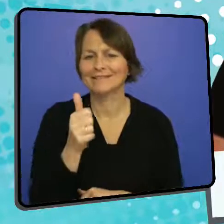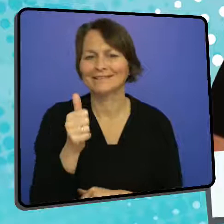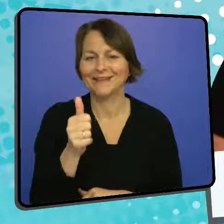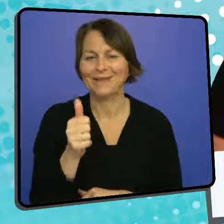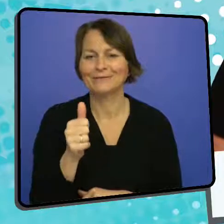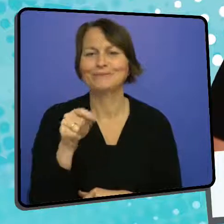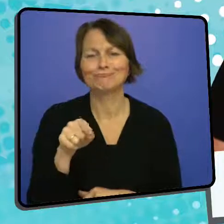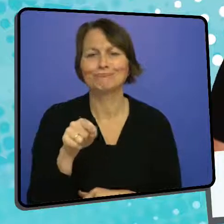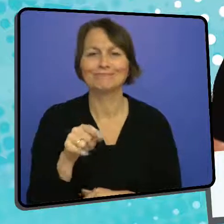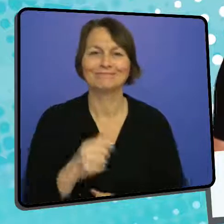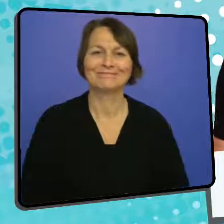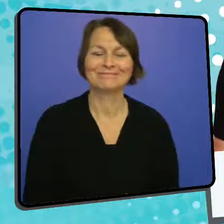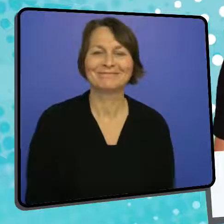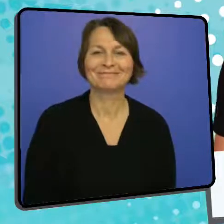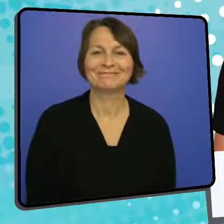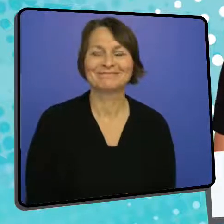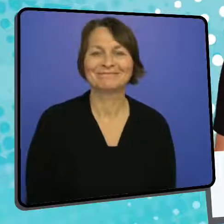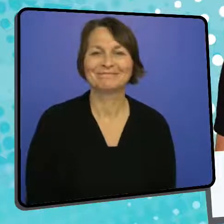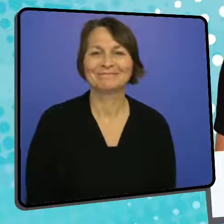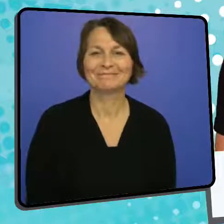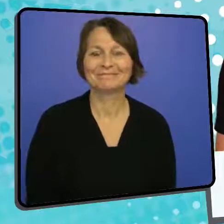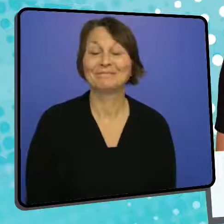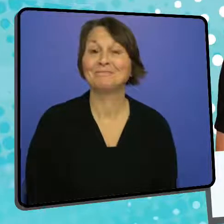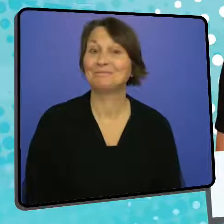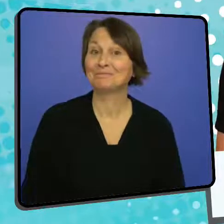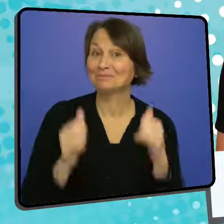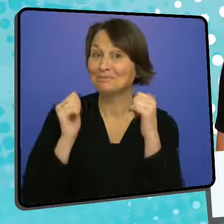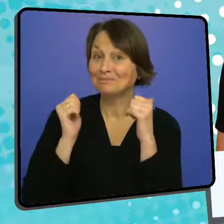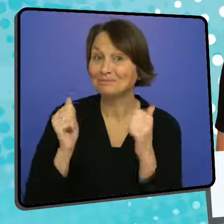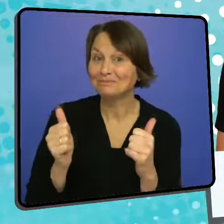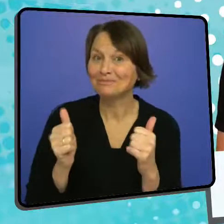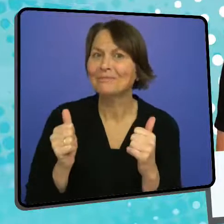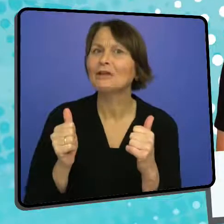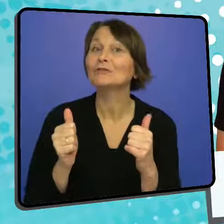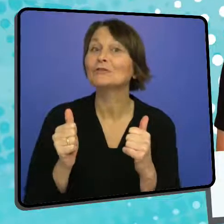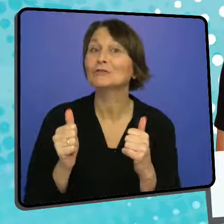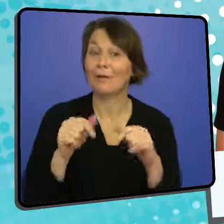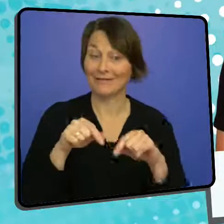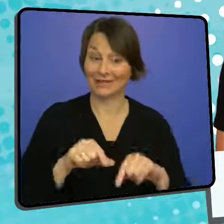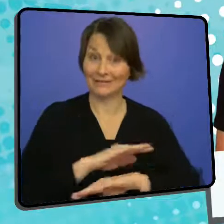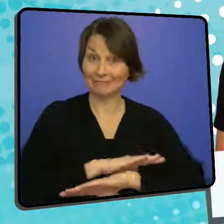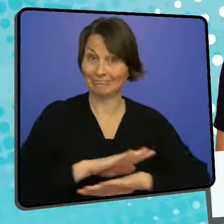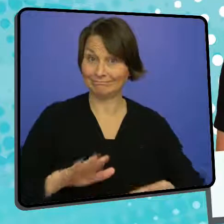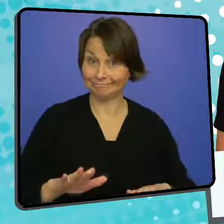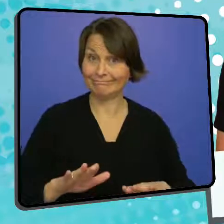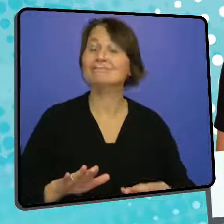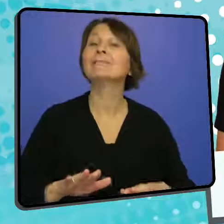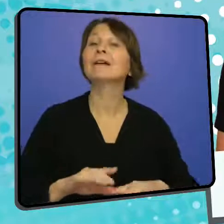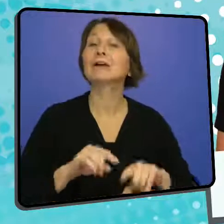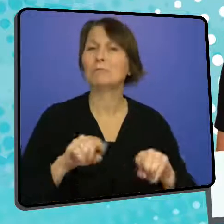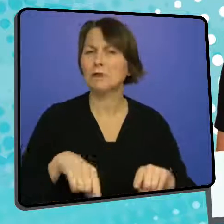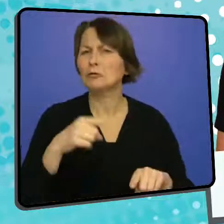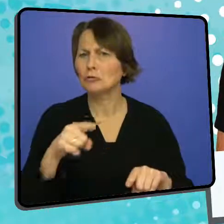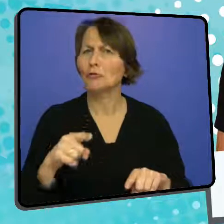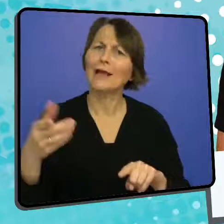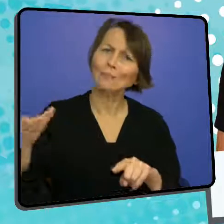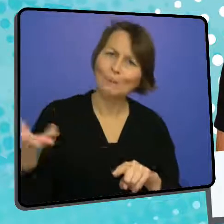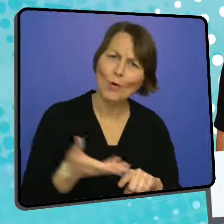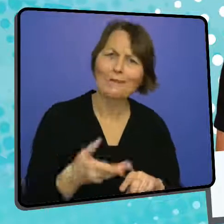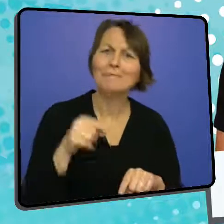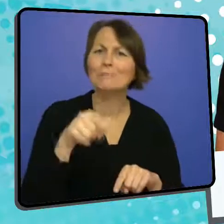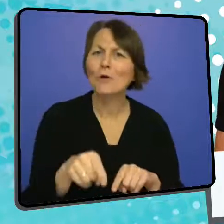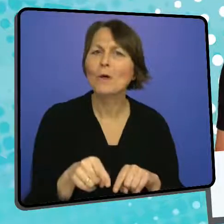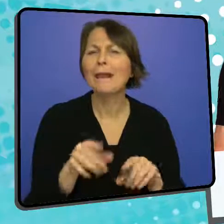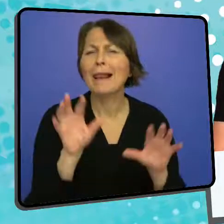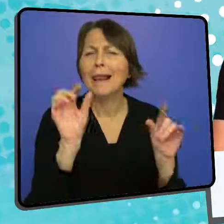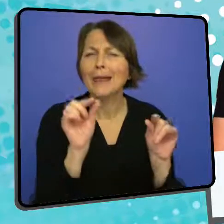Wonderful. And just before we forget, as always, after the show, you are welcome to join A Bit of AI Cafe,